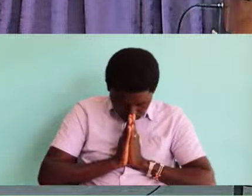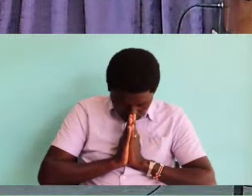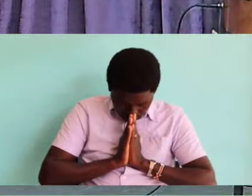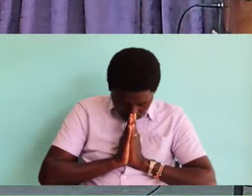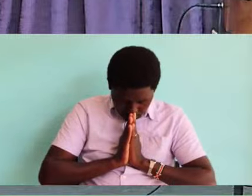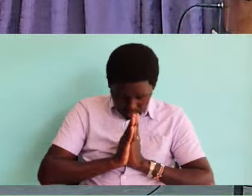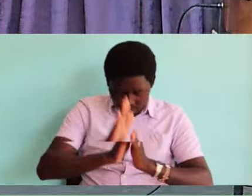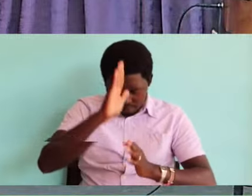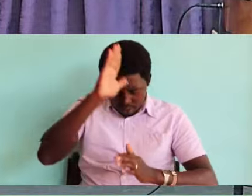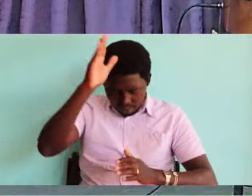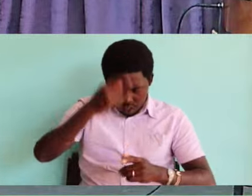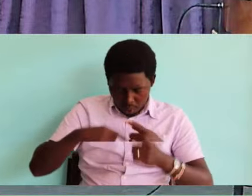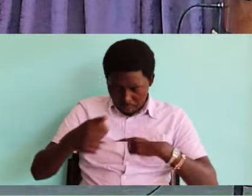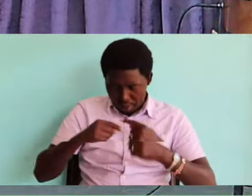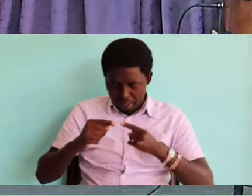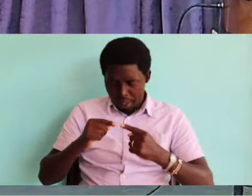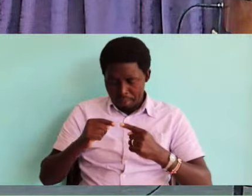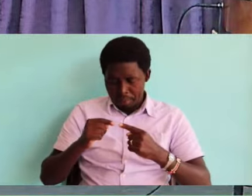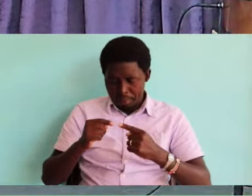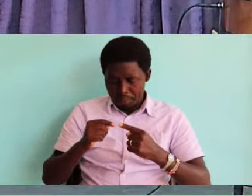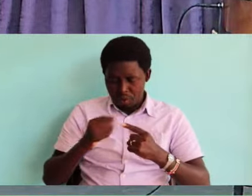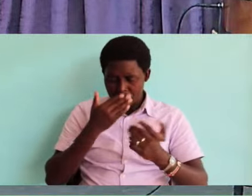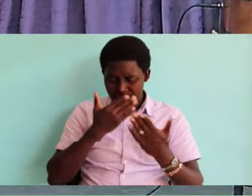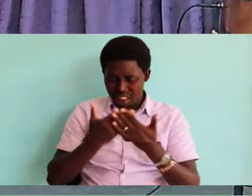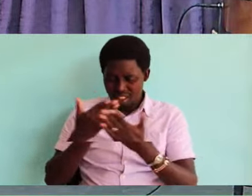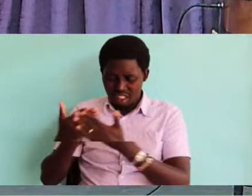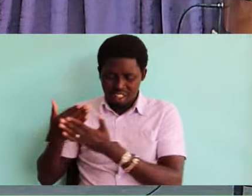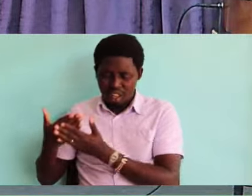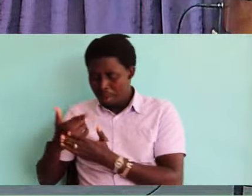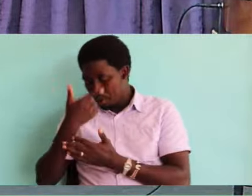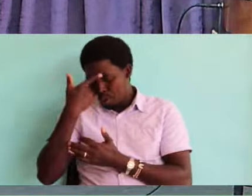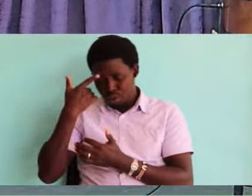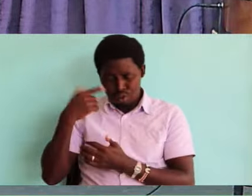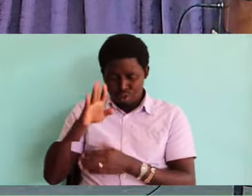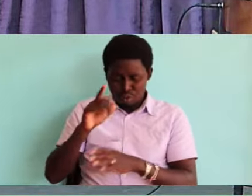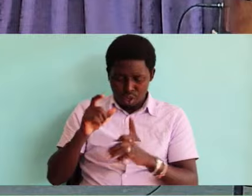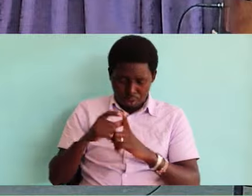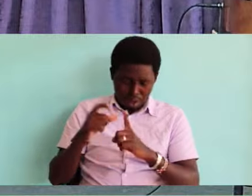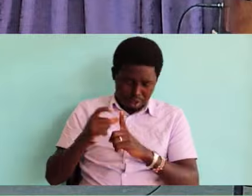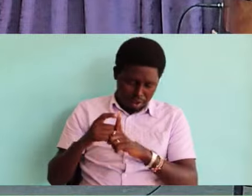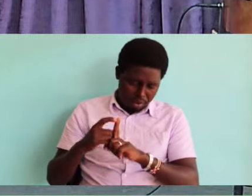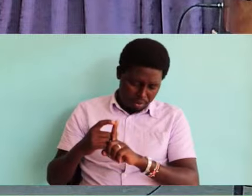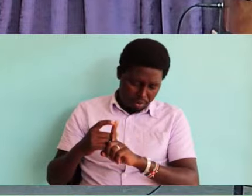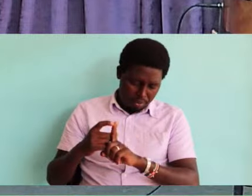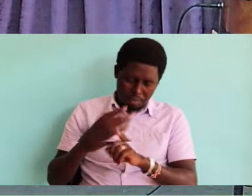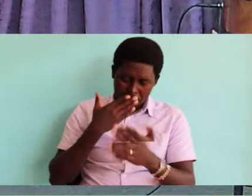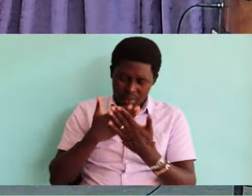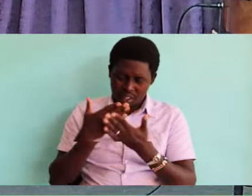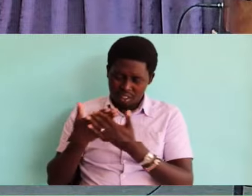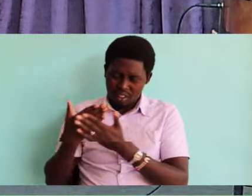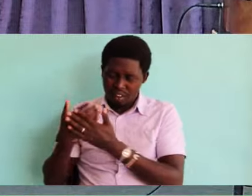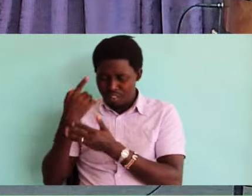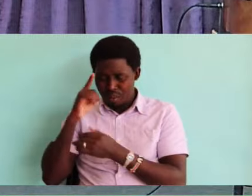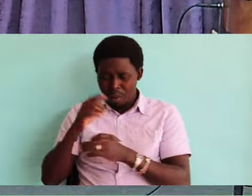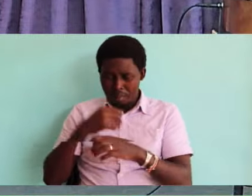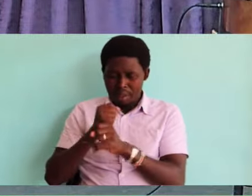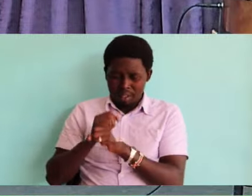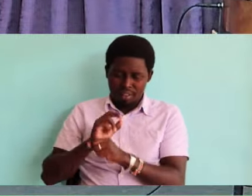God, we come before you with thanksgiving because of your word. Thank you, Lord, for enabling me